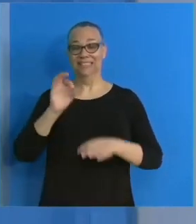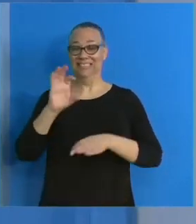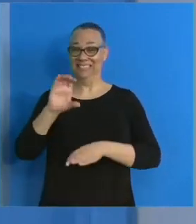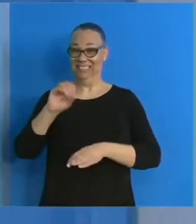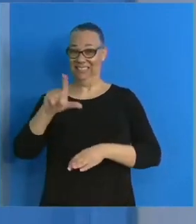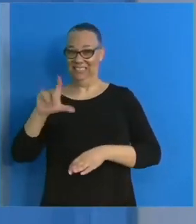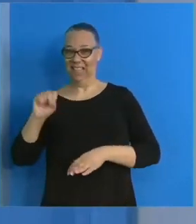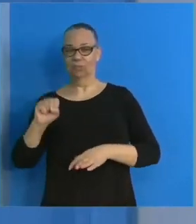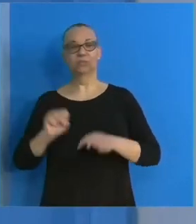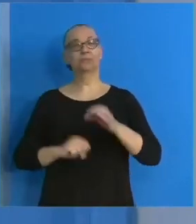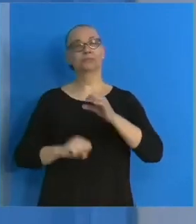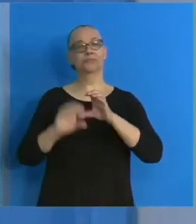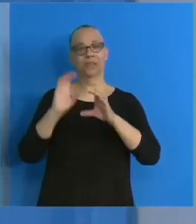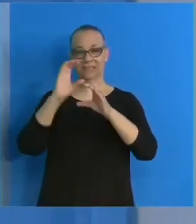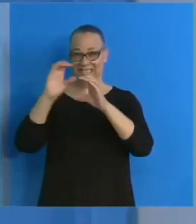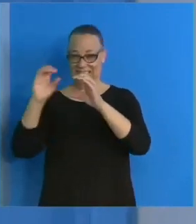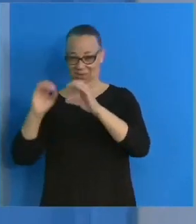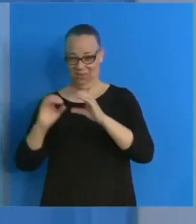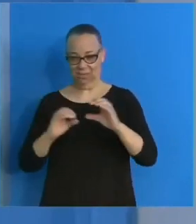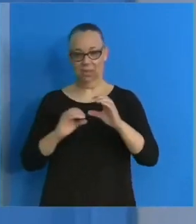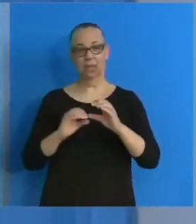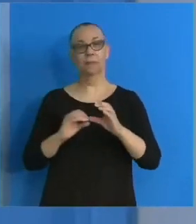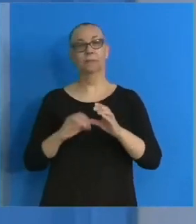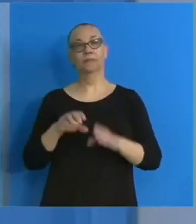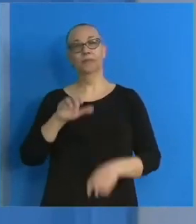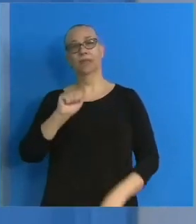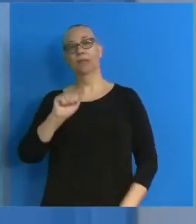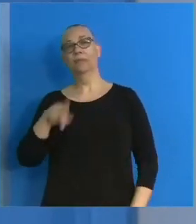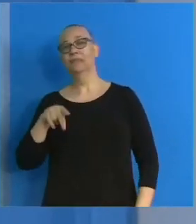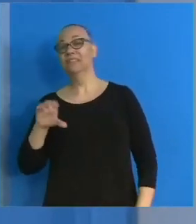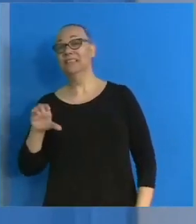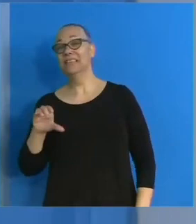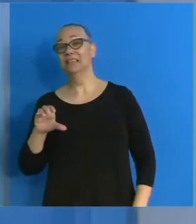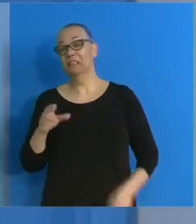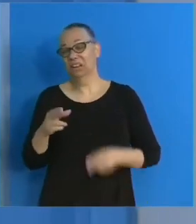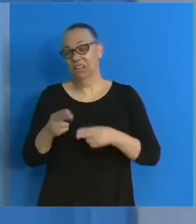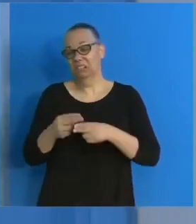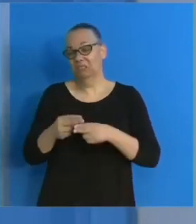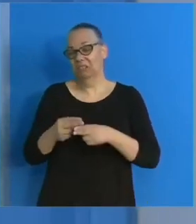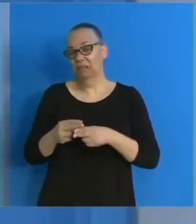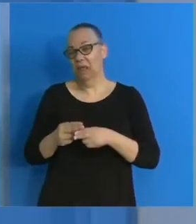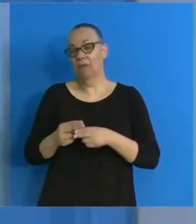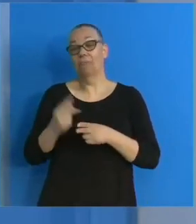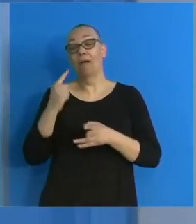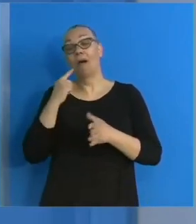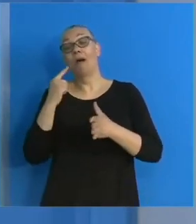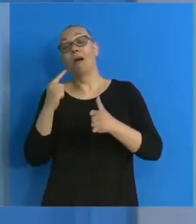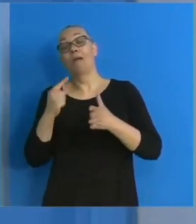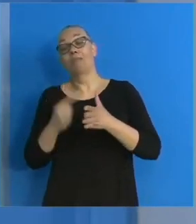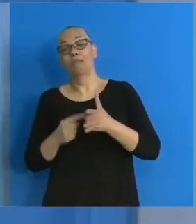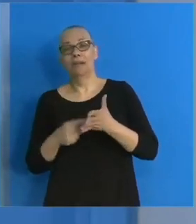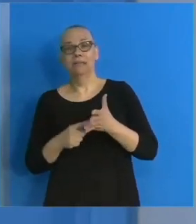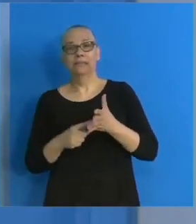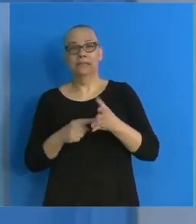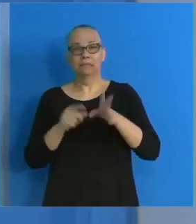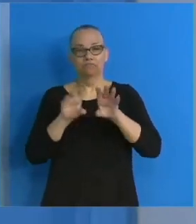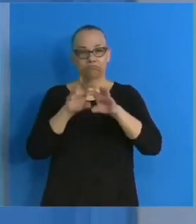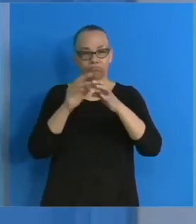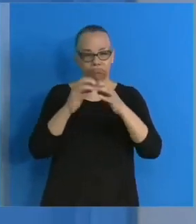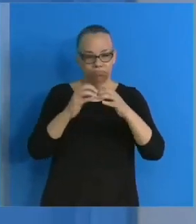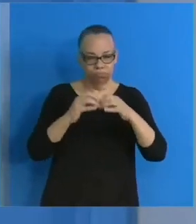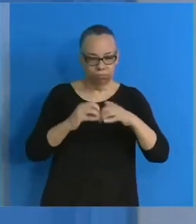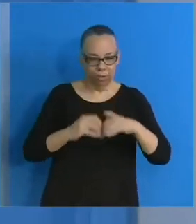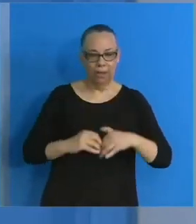antigen presenting cells, APC for short, recognize it, they engulf it, break it down into its